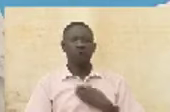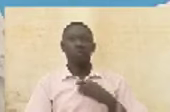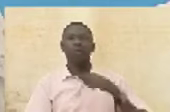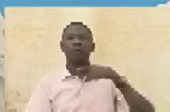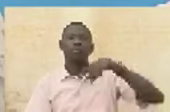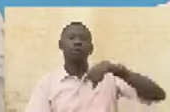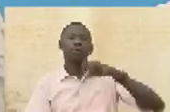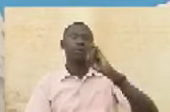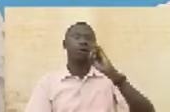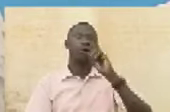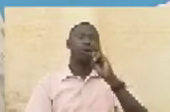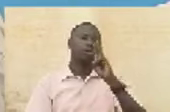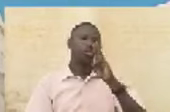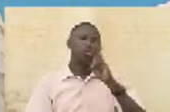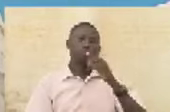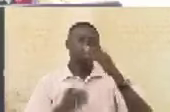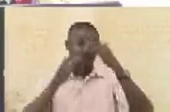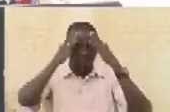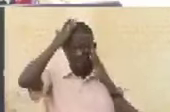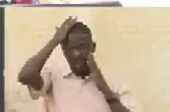paramilitary.